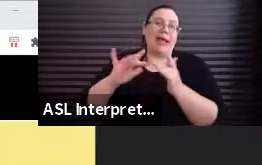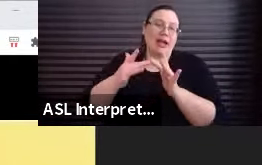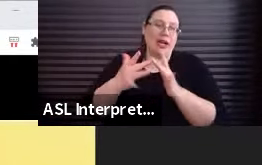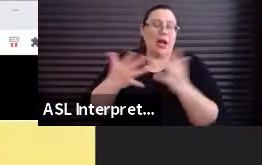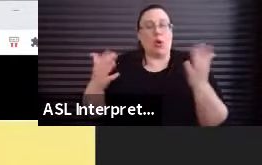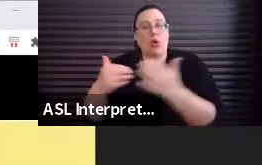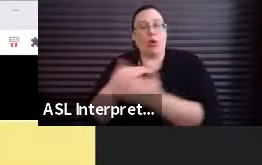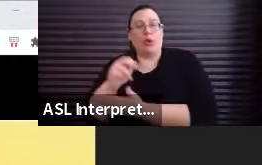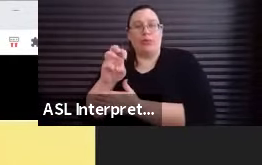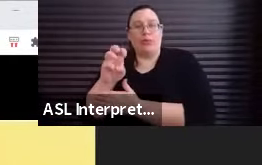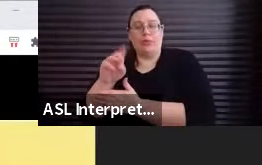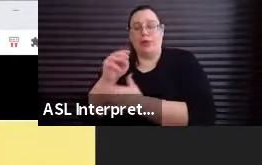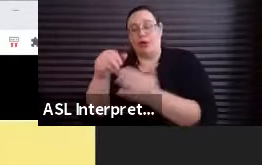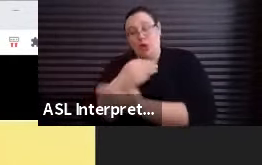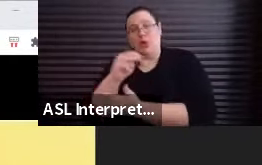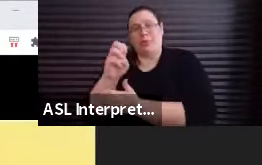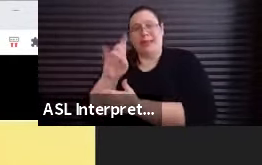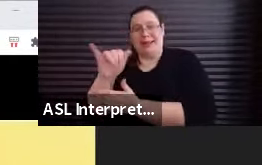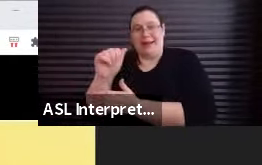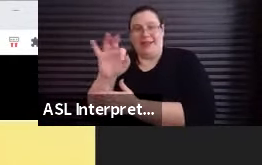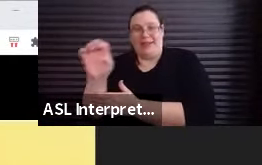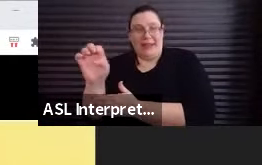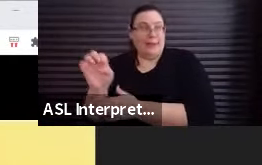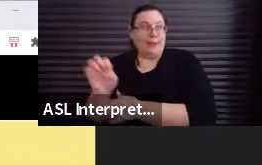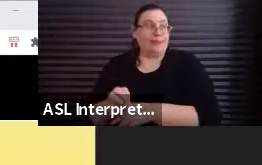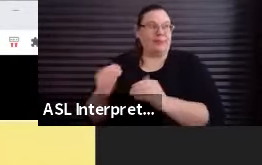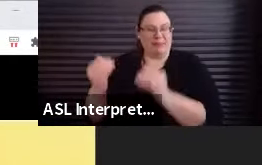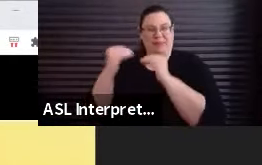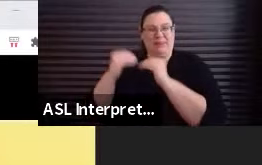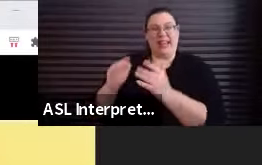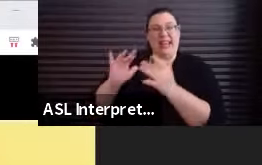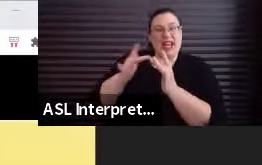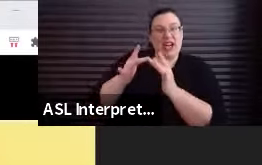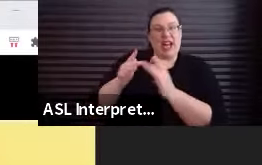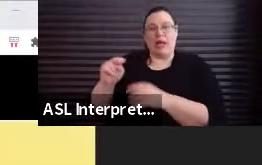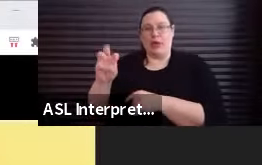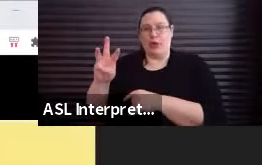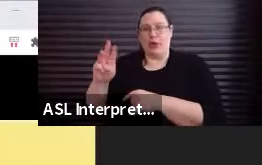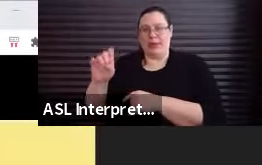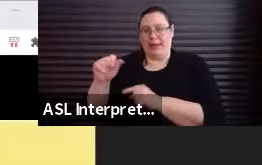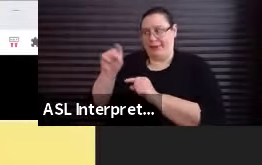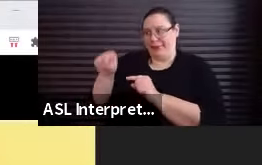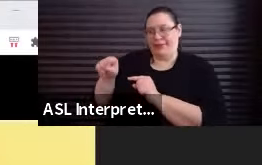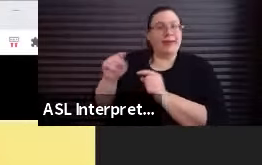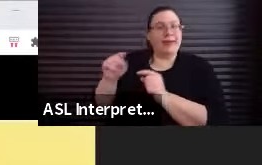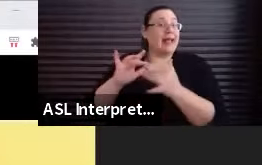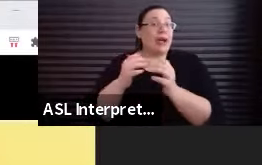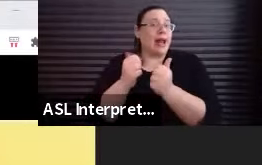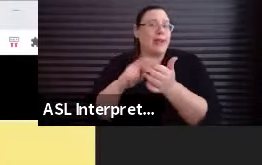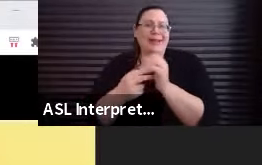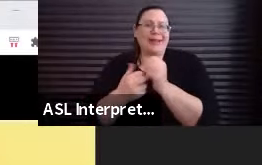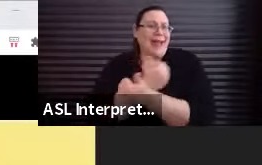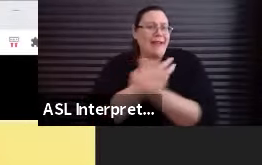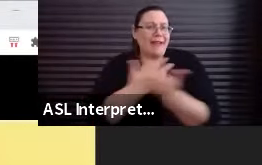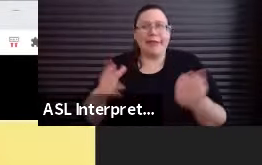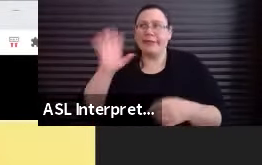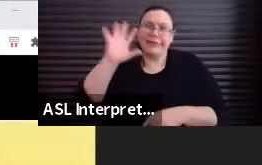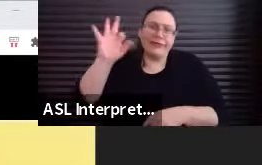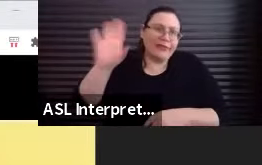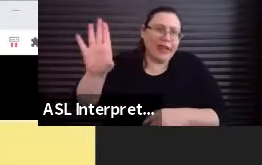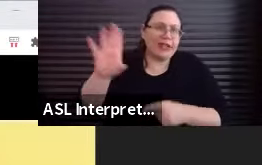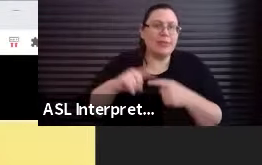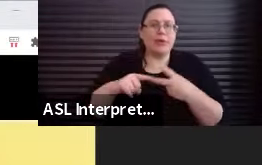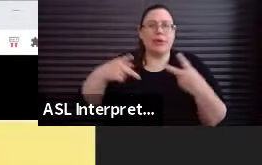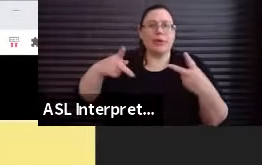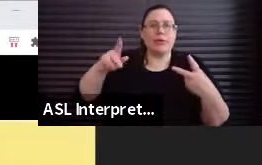fee. Internet and new media. Internet is everything from Facebook and